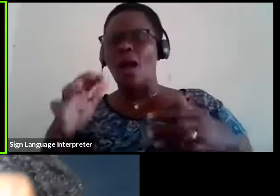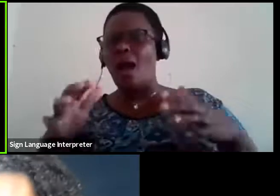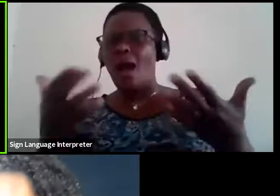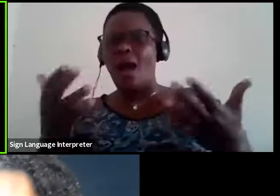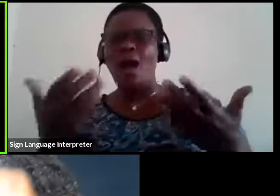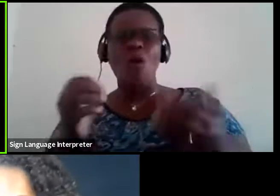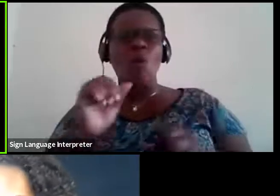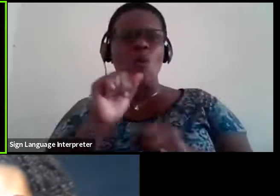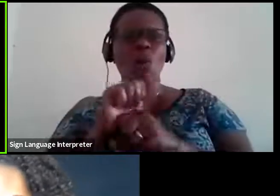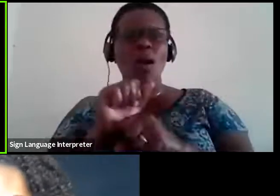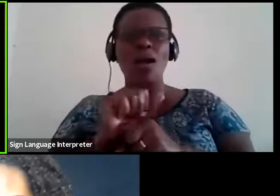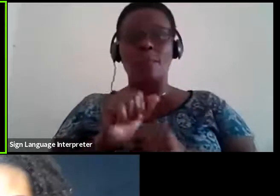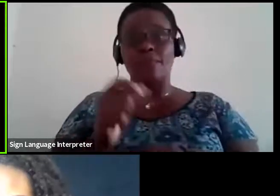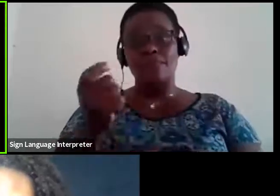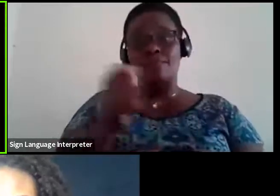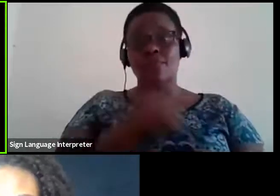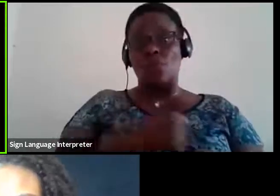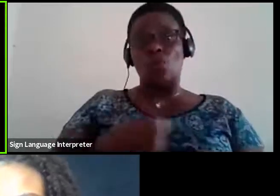Sandra? You work with